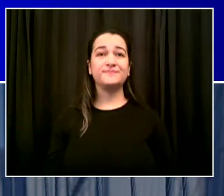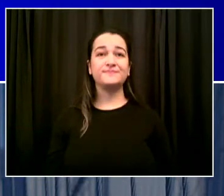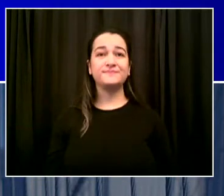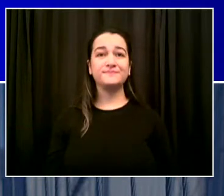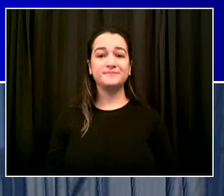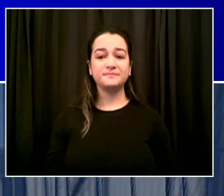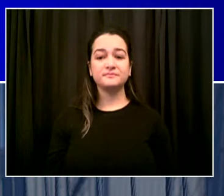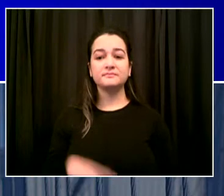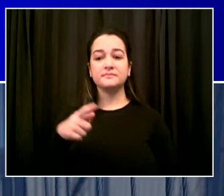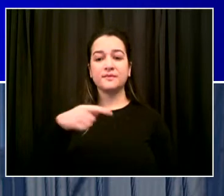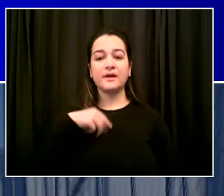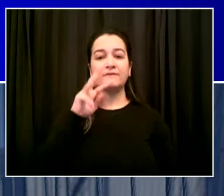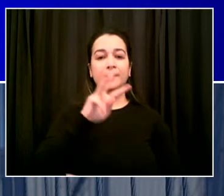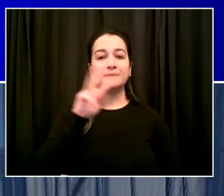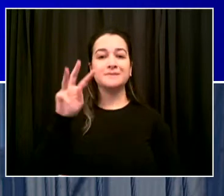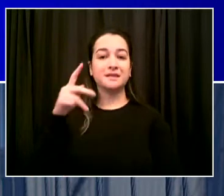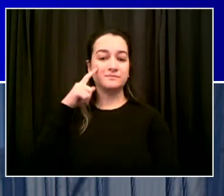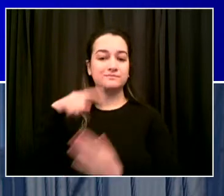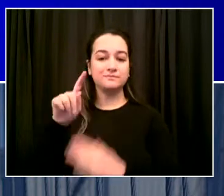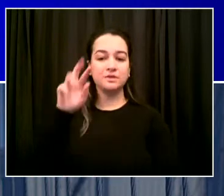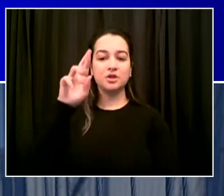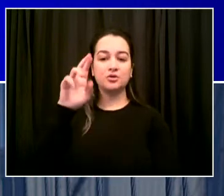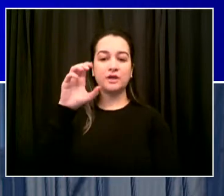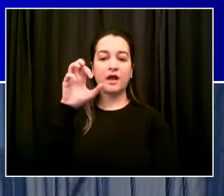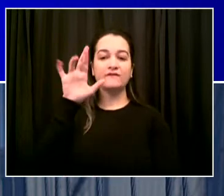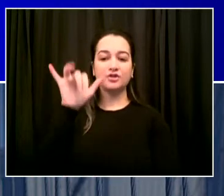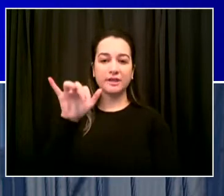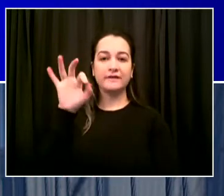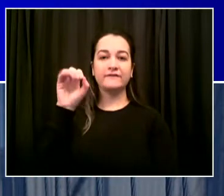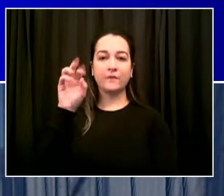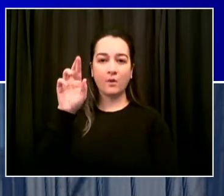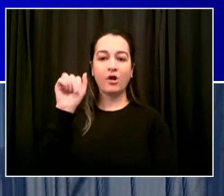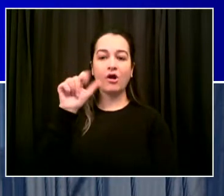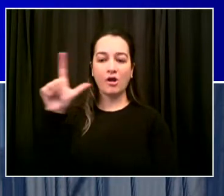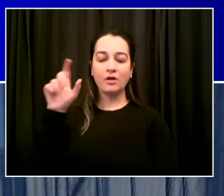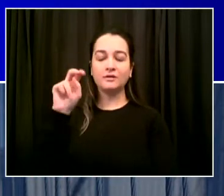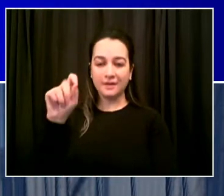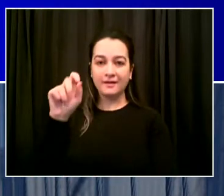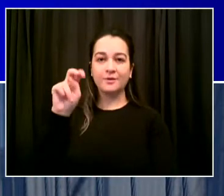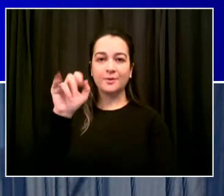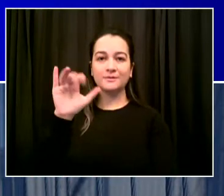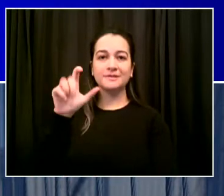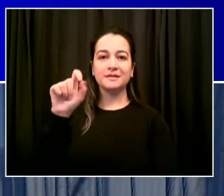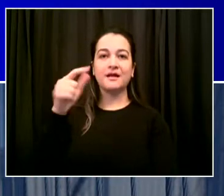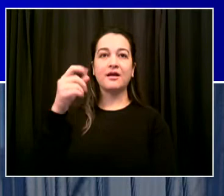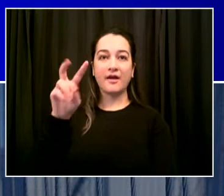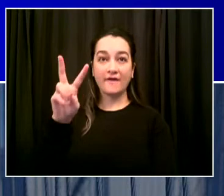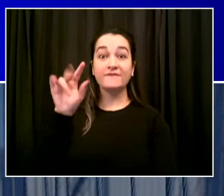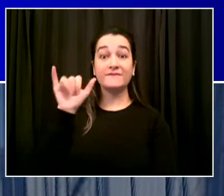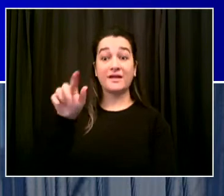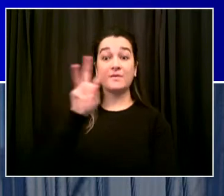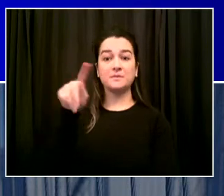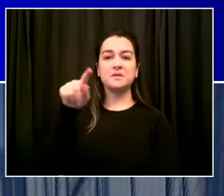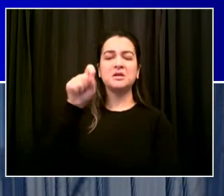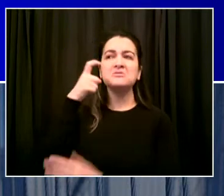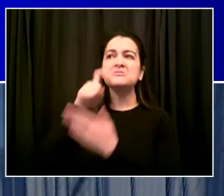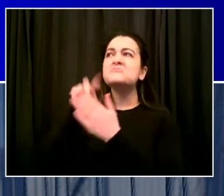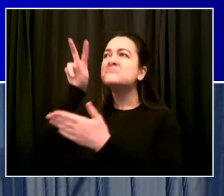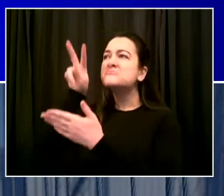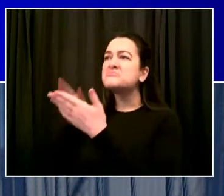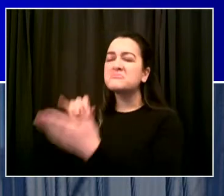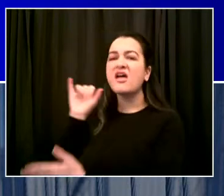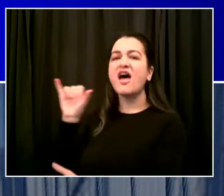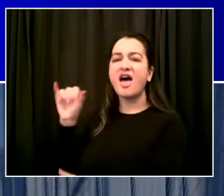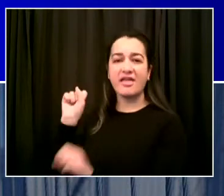recoveryforall.nyc.gov to get updates. This recovery is going to require a lot of bold actions. It's going to require doing things